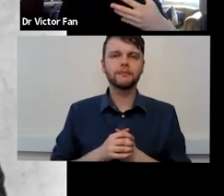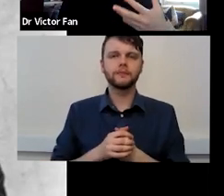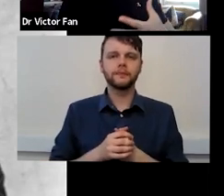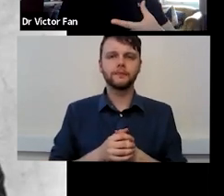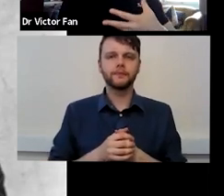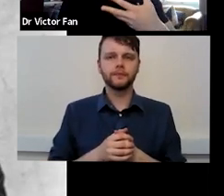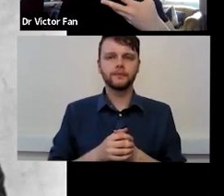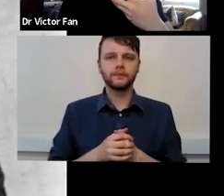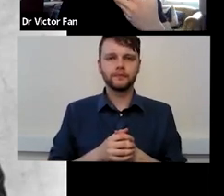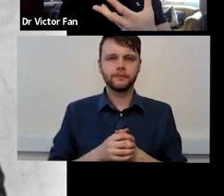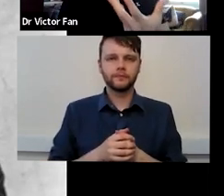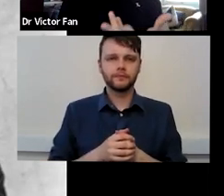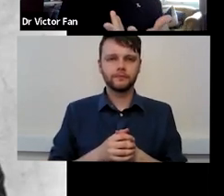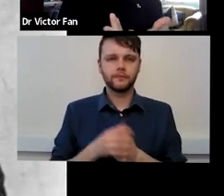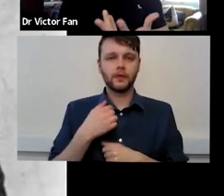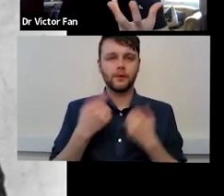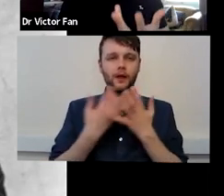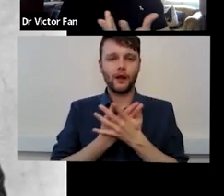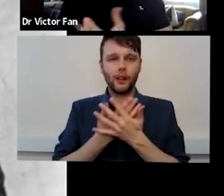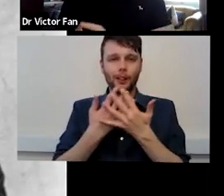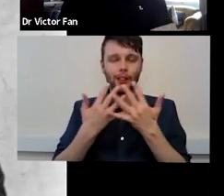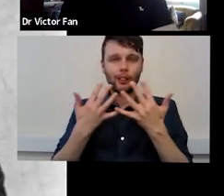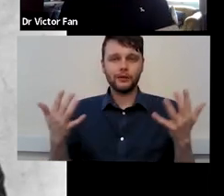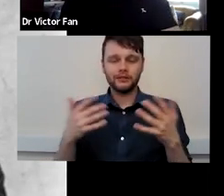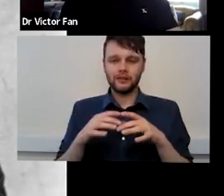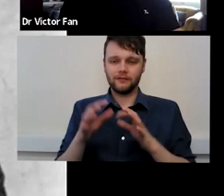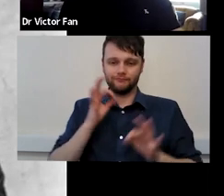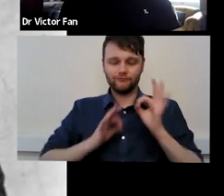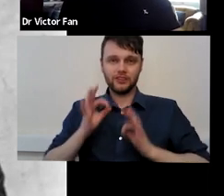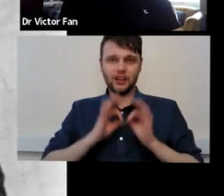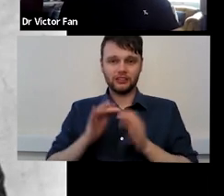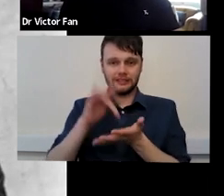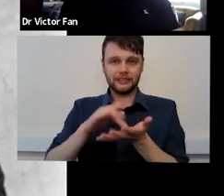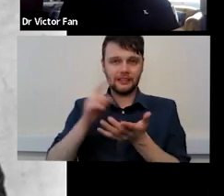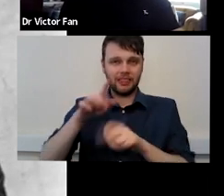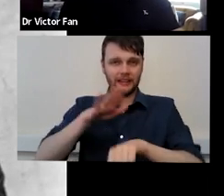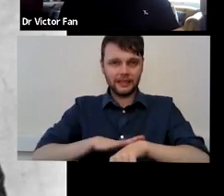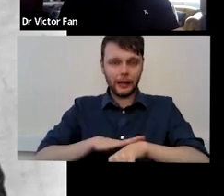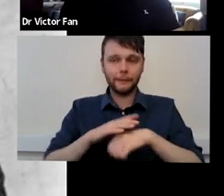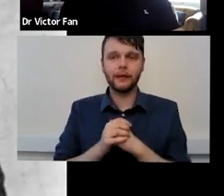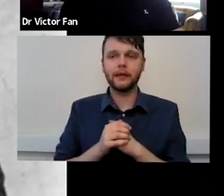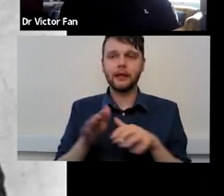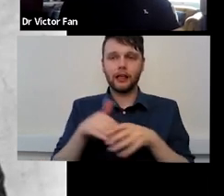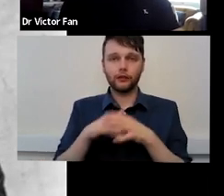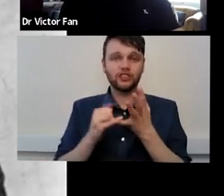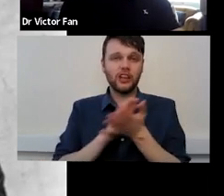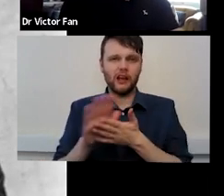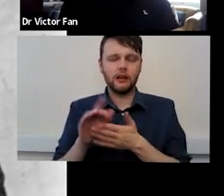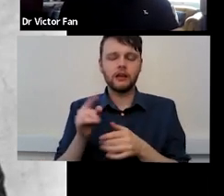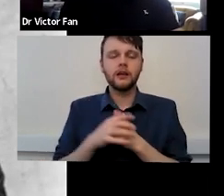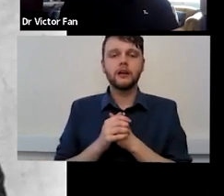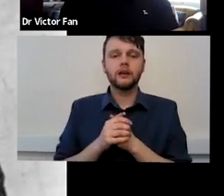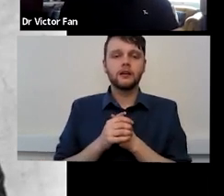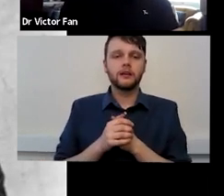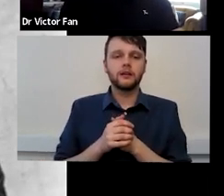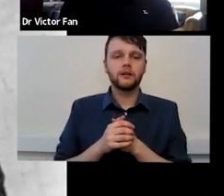can say that there were many production centers in China at that time, including Shanghai,